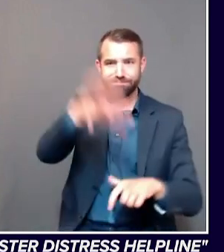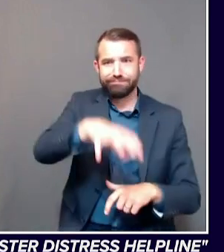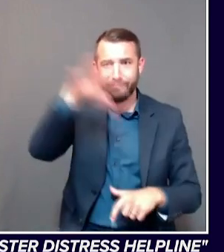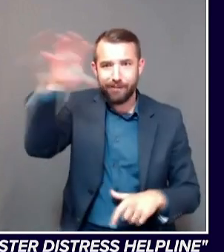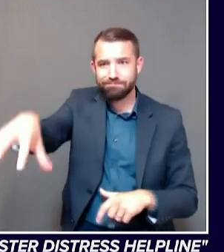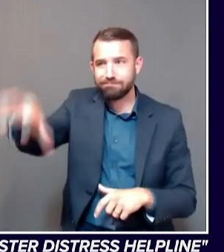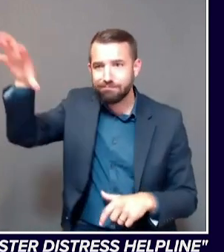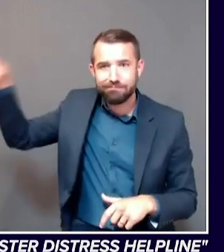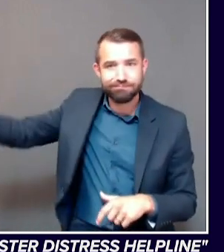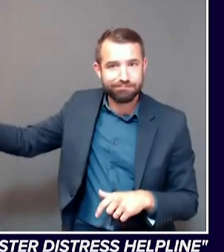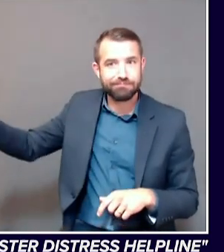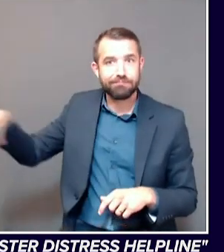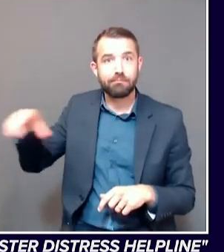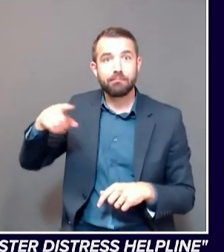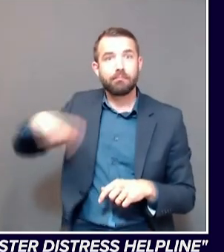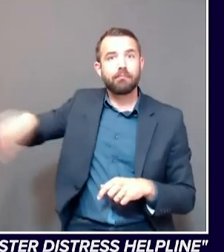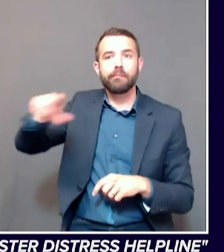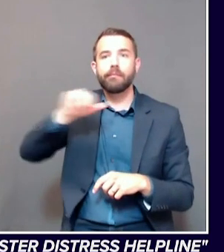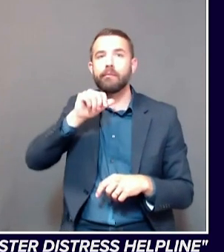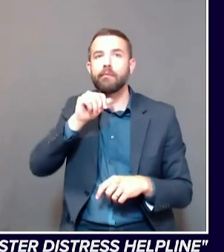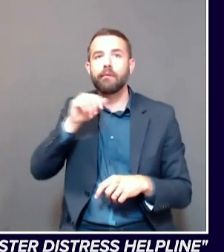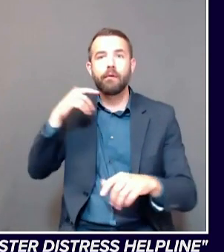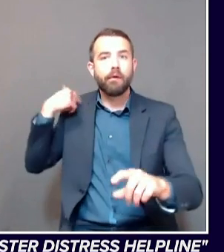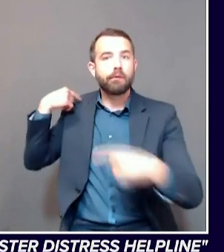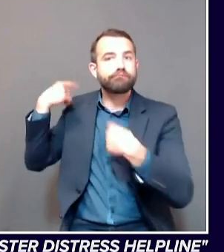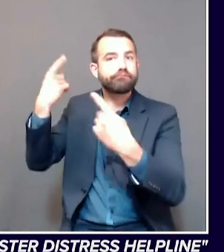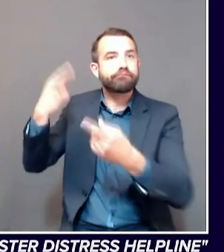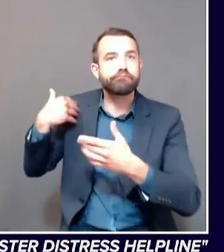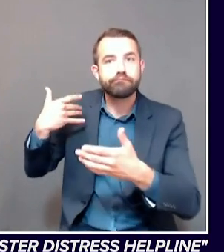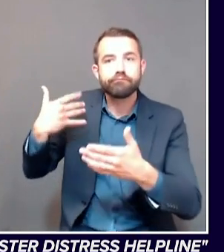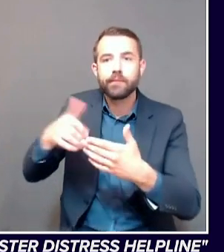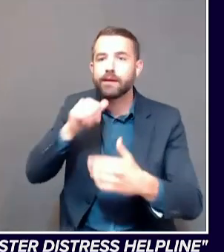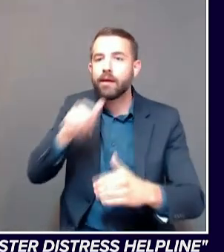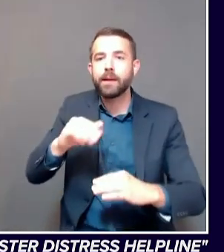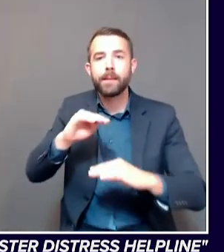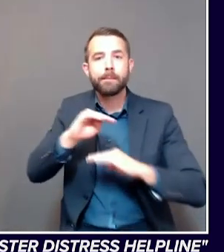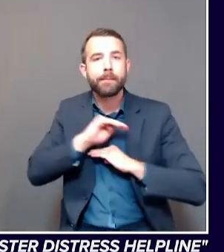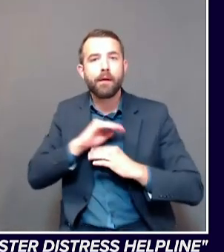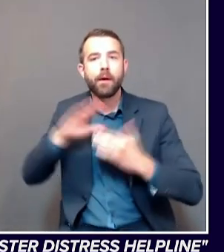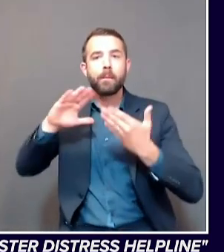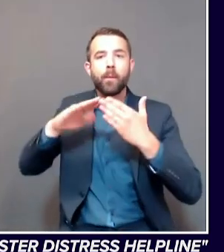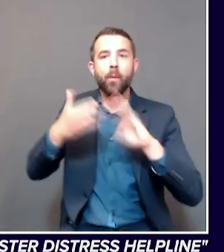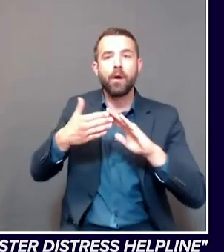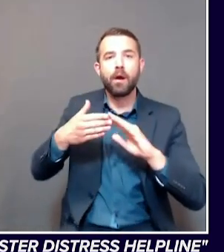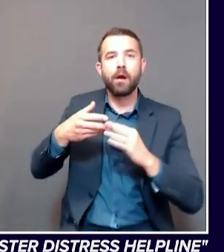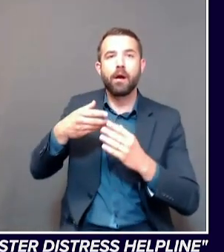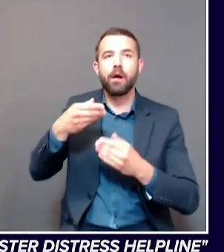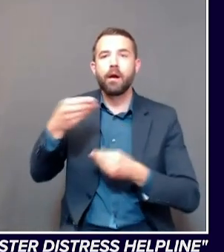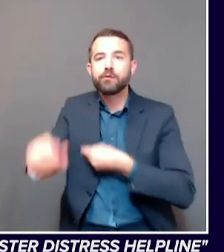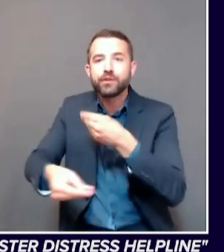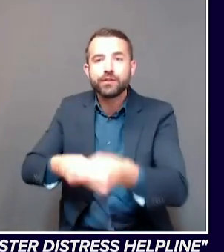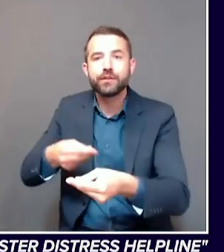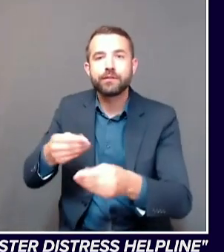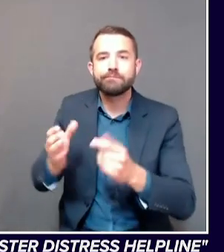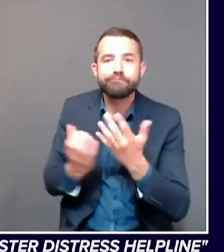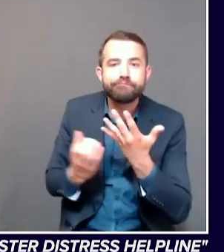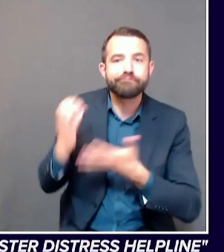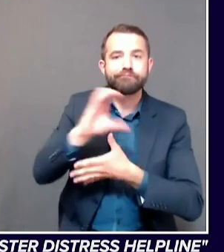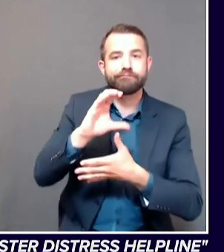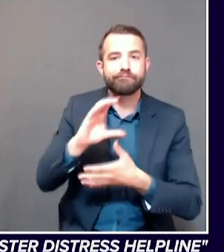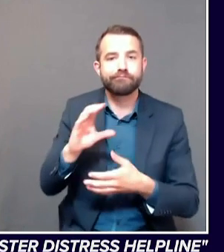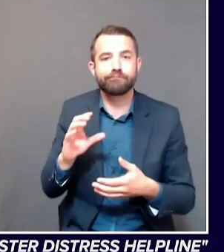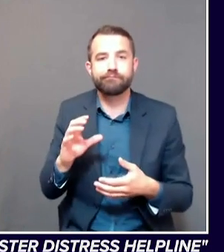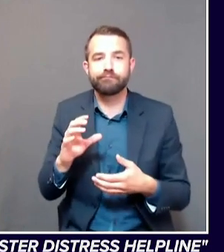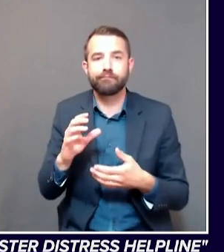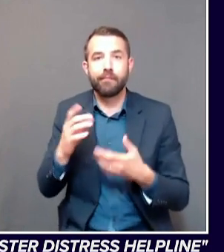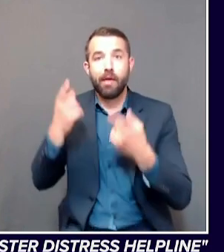transmission. What we've seen in the recent few days is that uptick. That's when the flag went up. That's when we decided to make sure we were